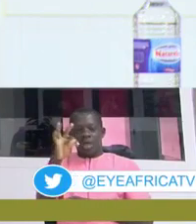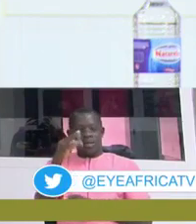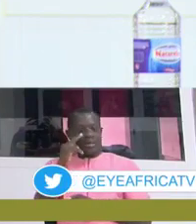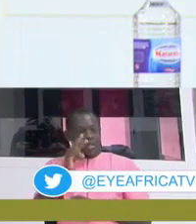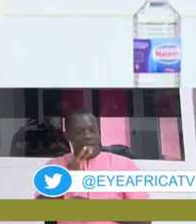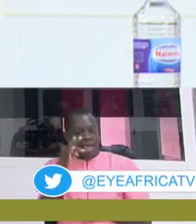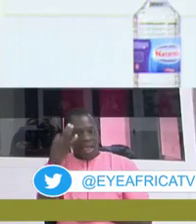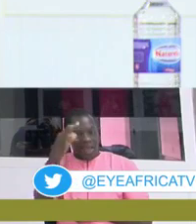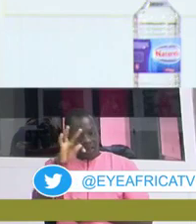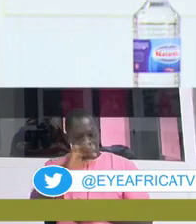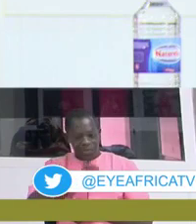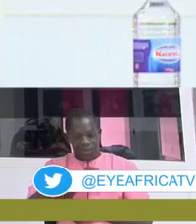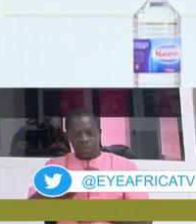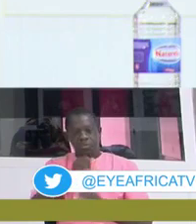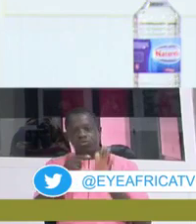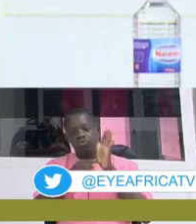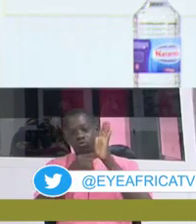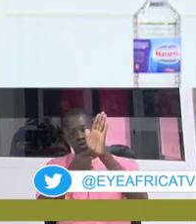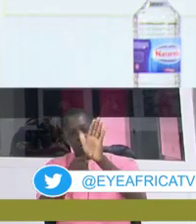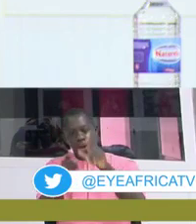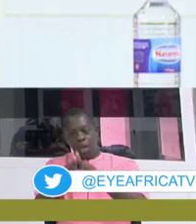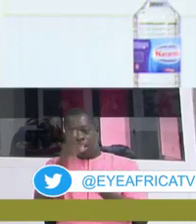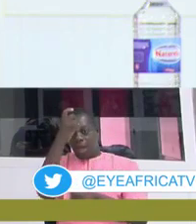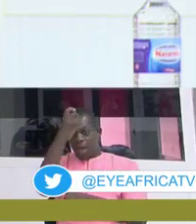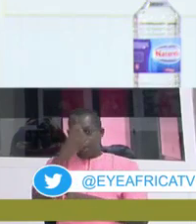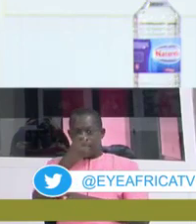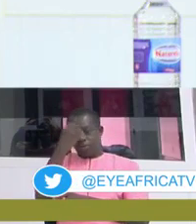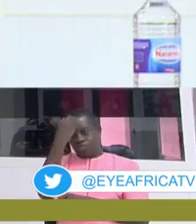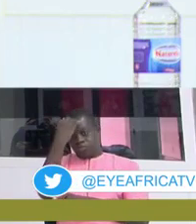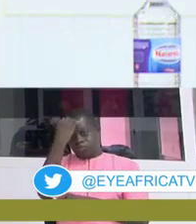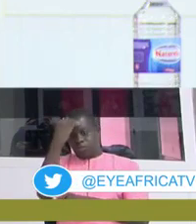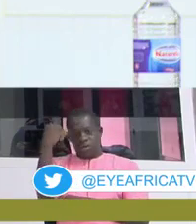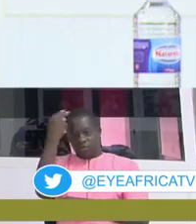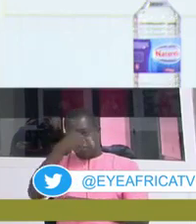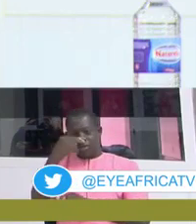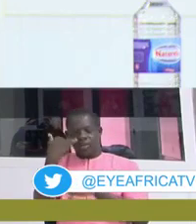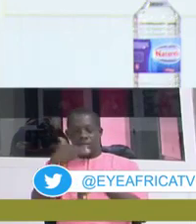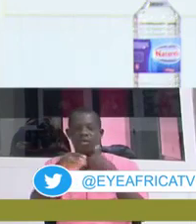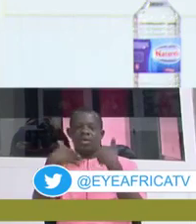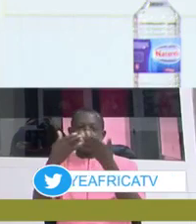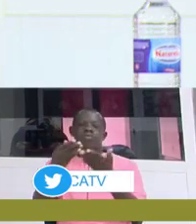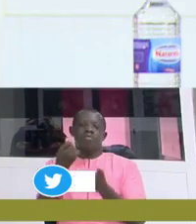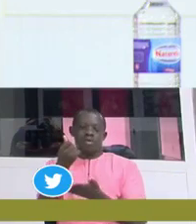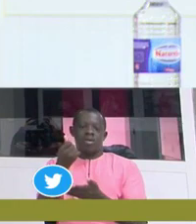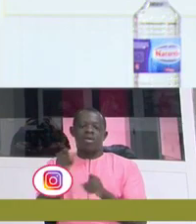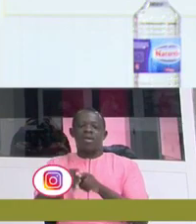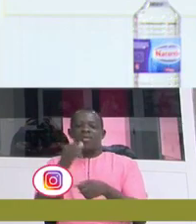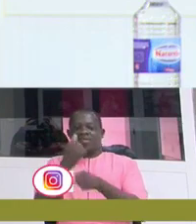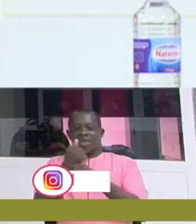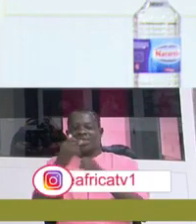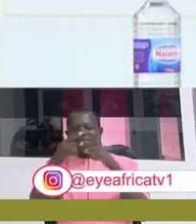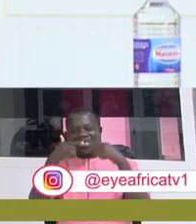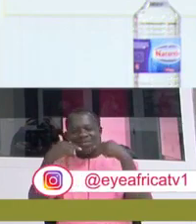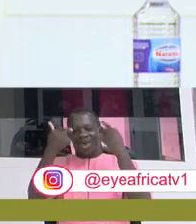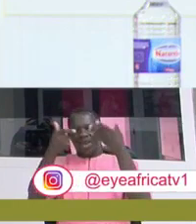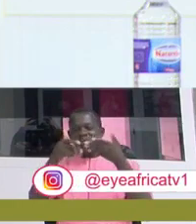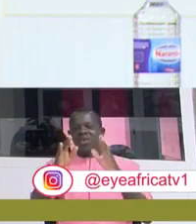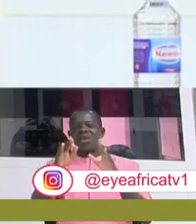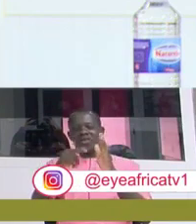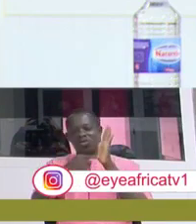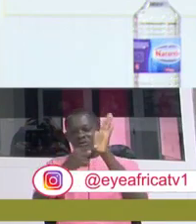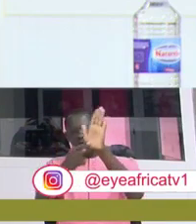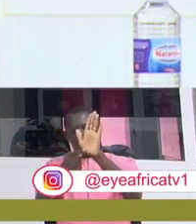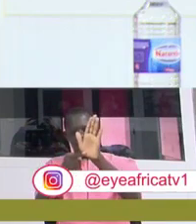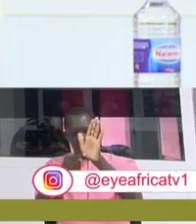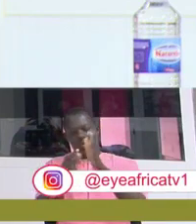Because if I have a cloudy face, he might have not even give me that money. Then I tried to show